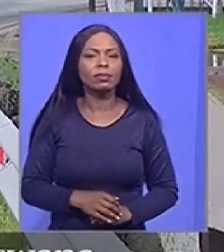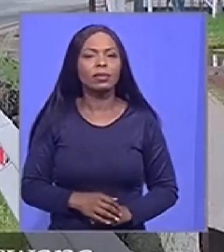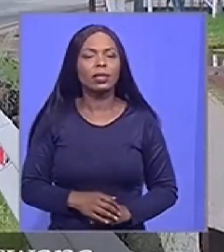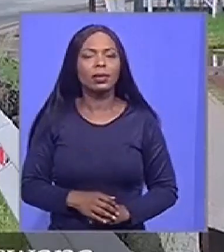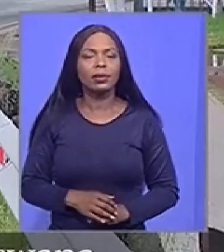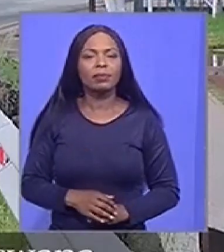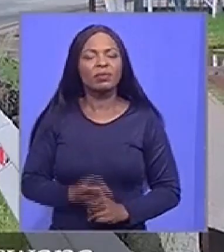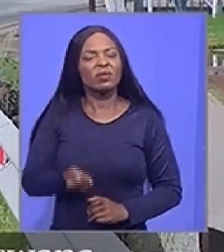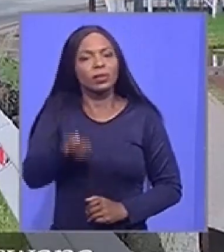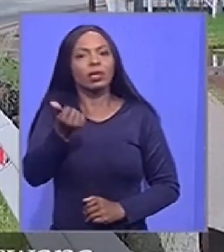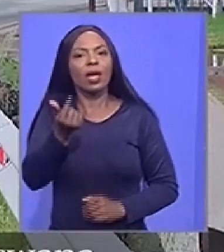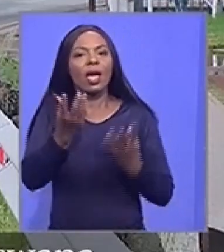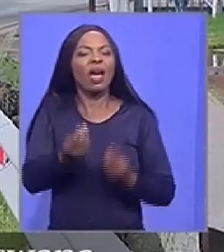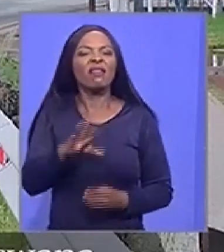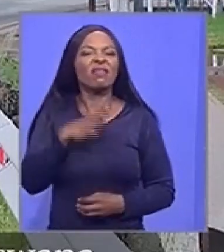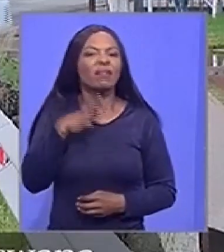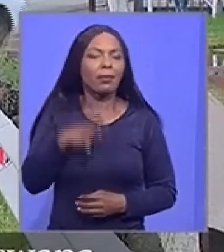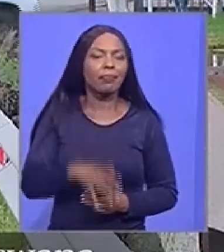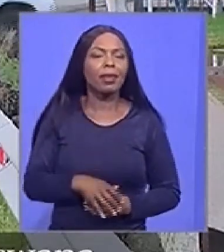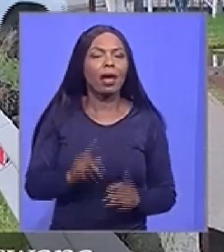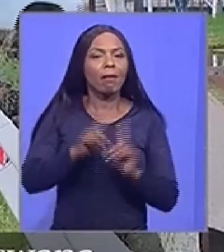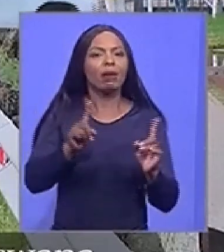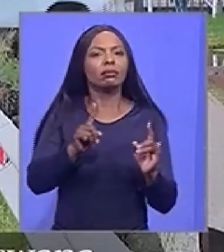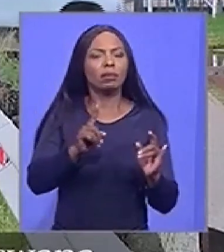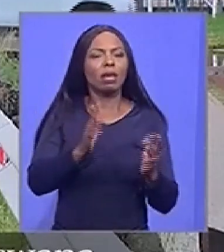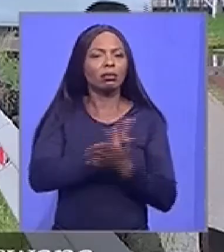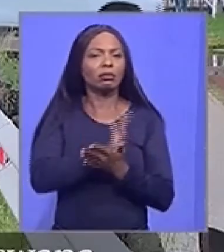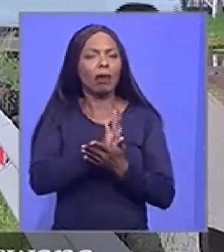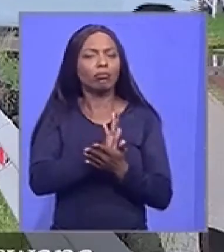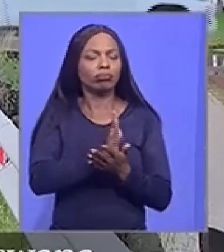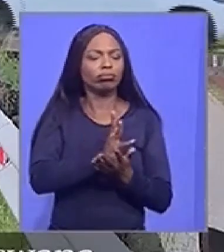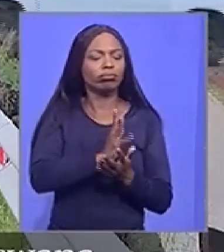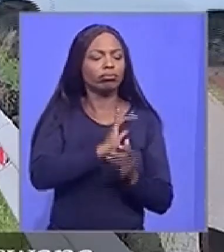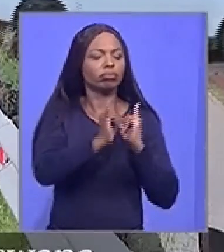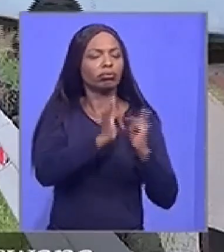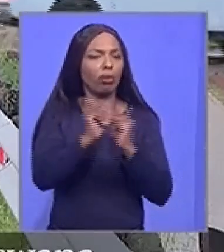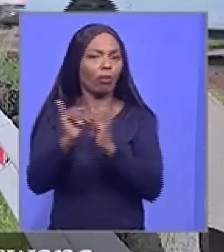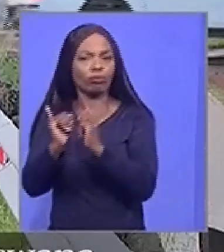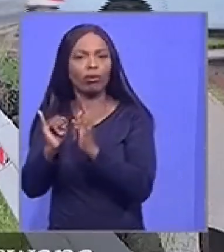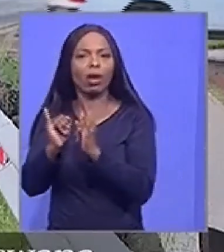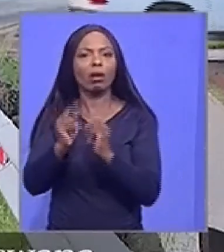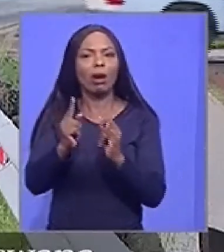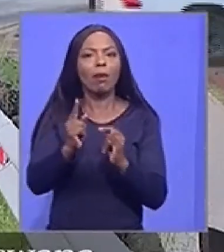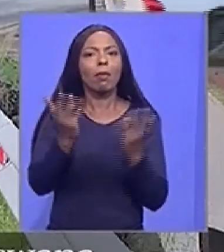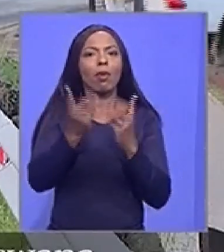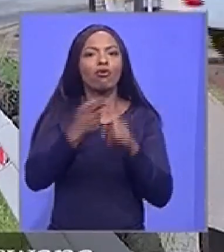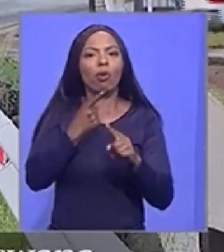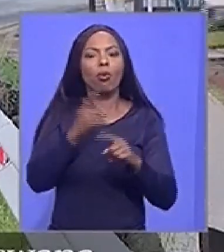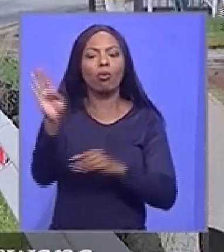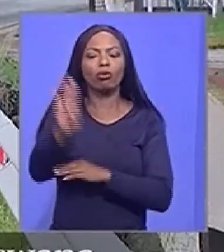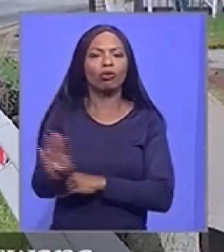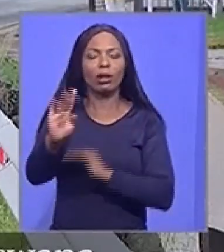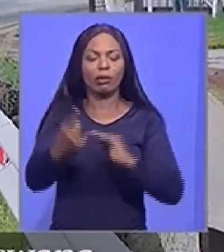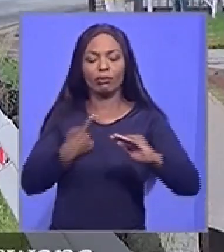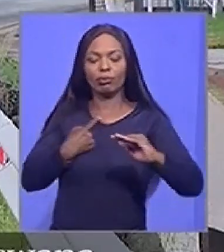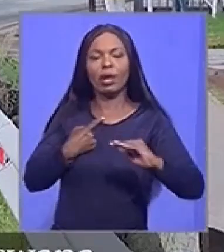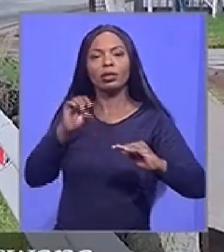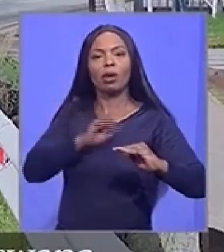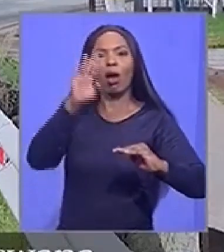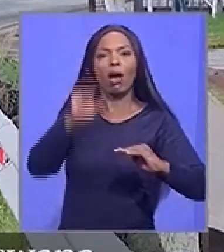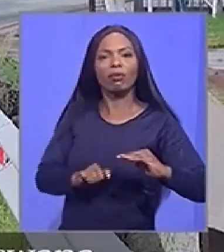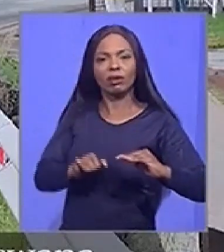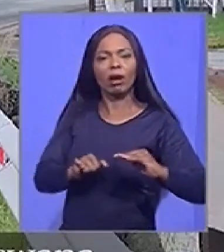Botswana mme re buile le bangwe ba badirisi ba bodara eno e leng gore ba tswa ko nageng ya Botswana ba tla ka kwano mo Afrika ba re ka